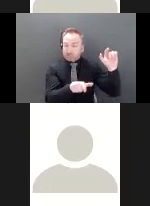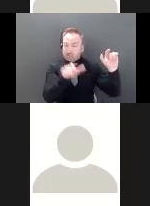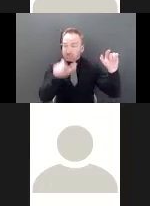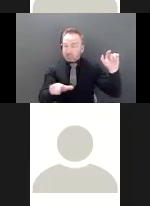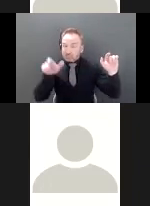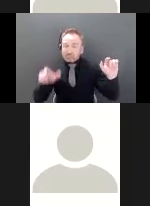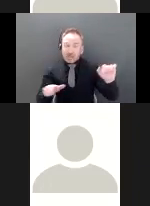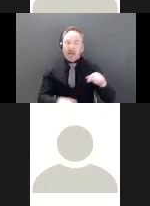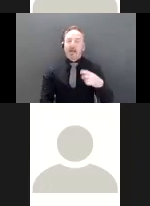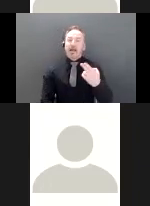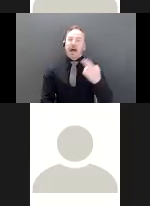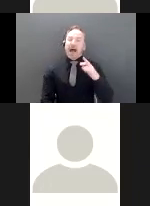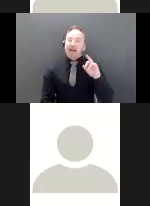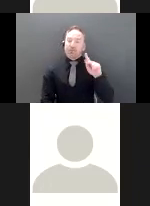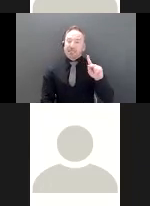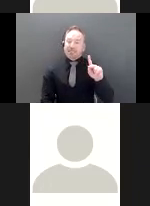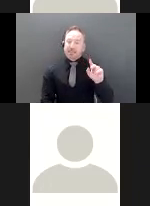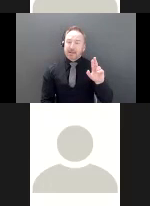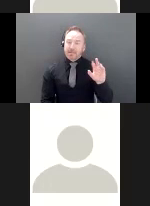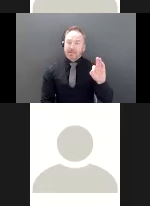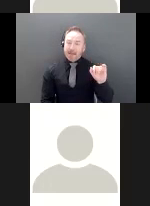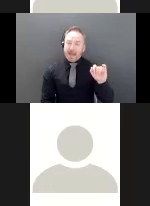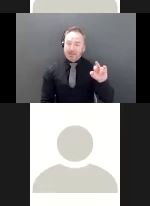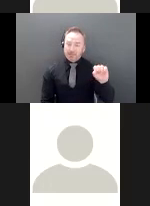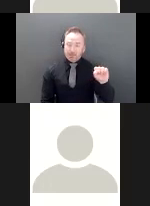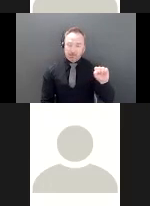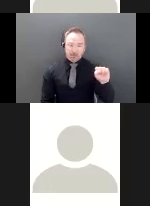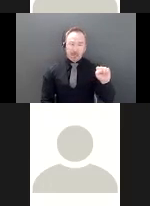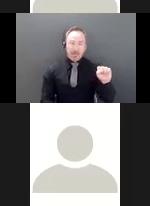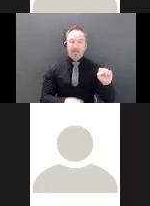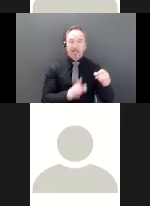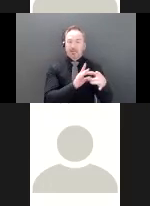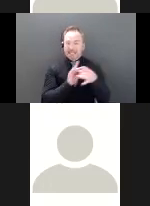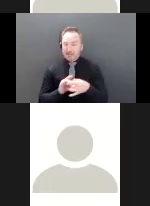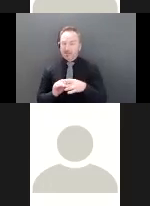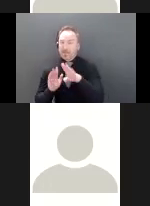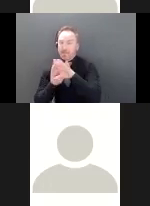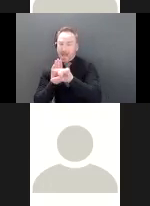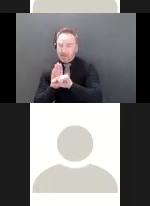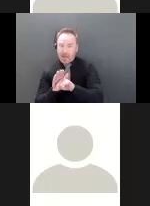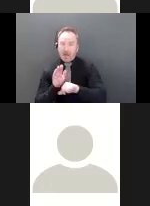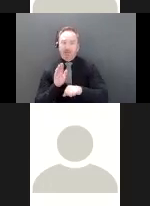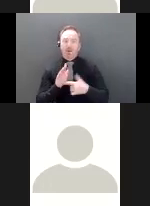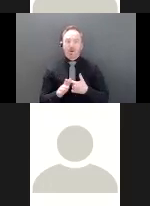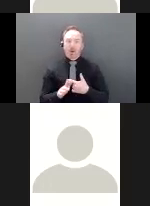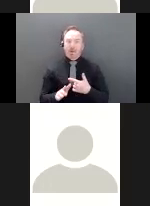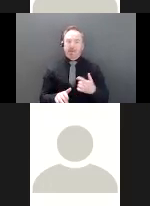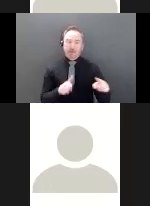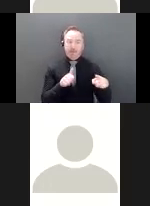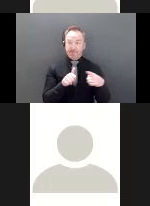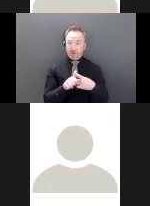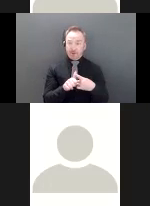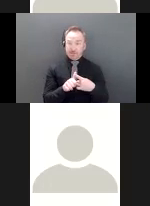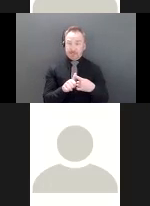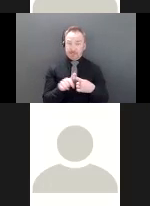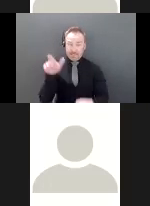separated by what the background is, what the context is of that list. So the first one is from